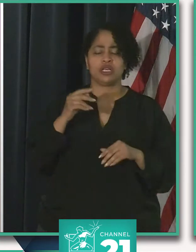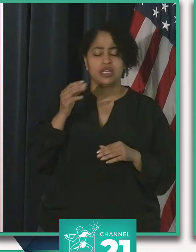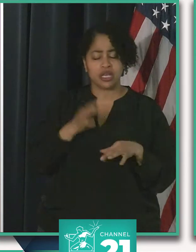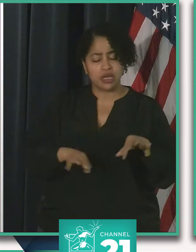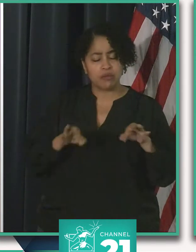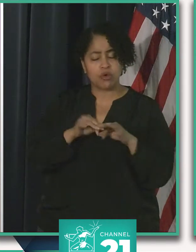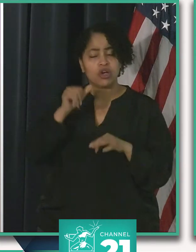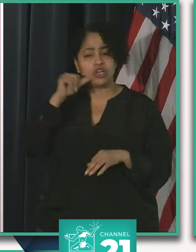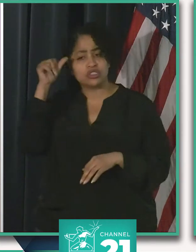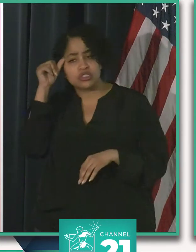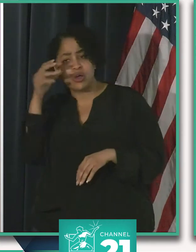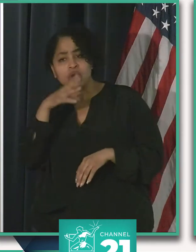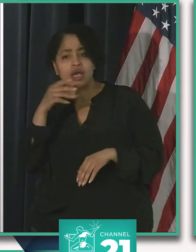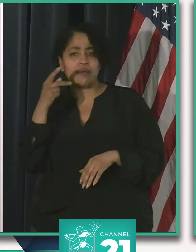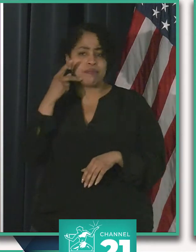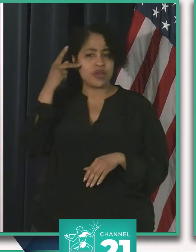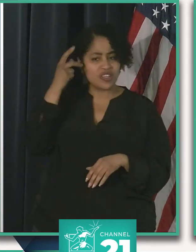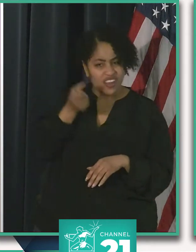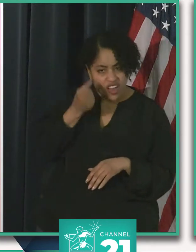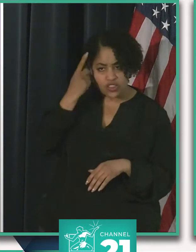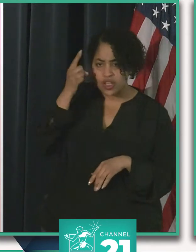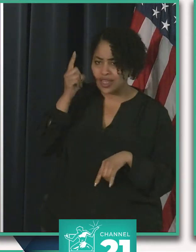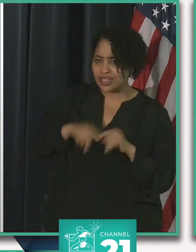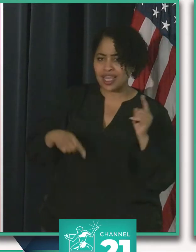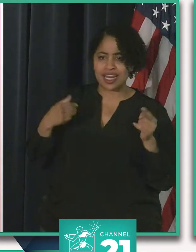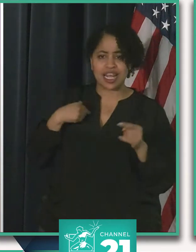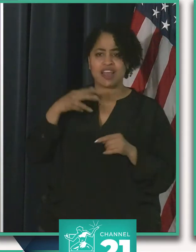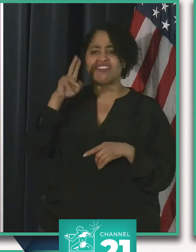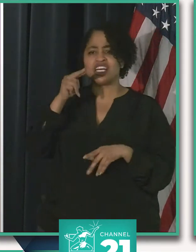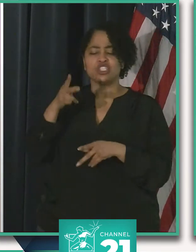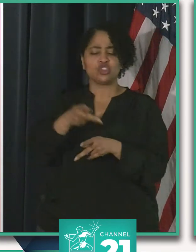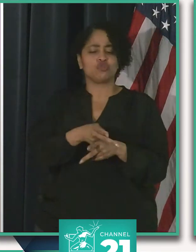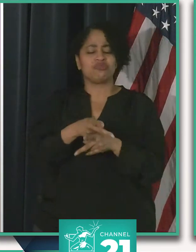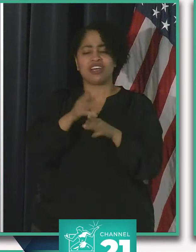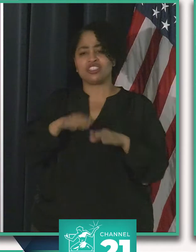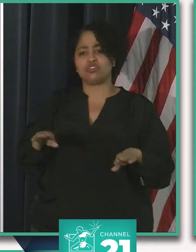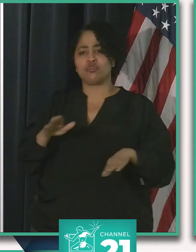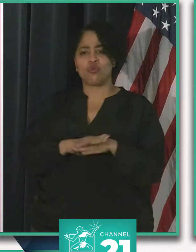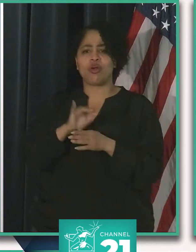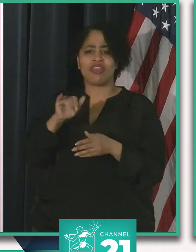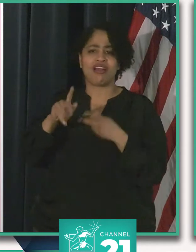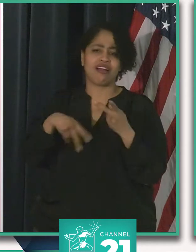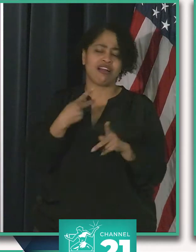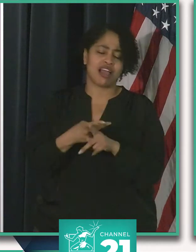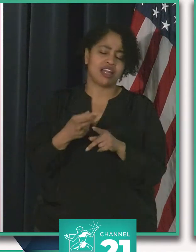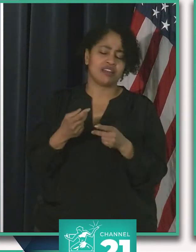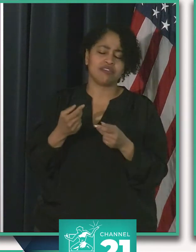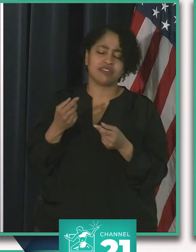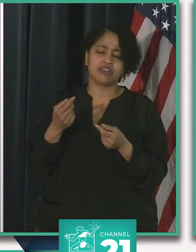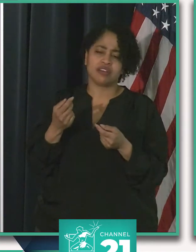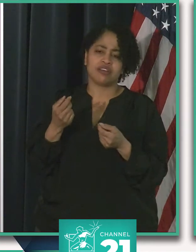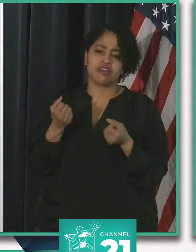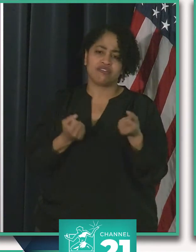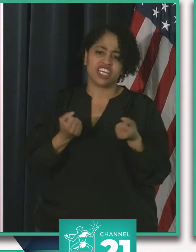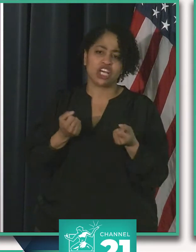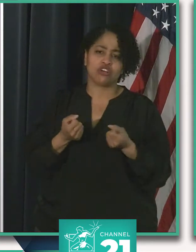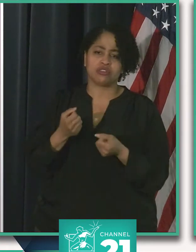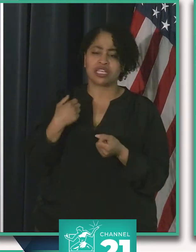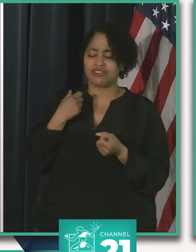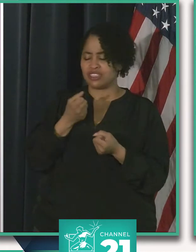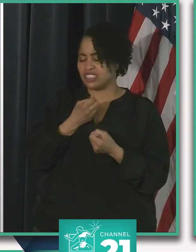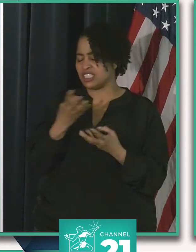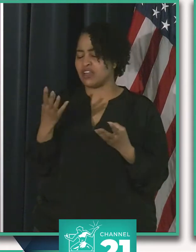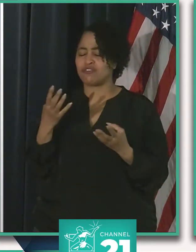parents understanding that we can't have unsupervised children on those kind of vehicles. So we've had several accidents